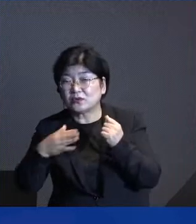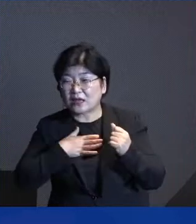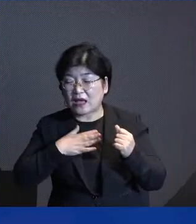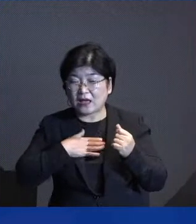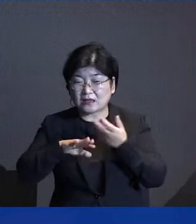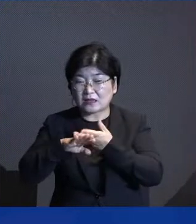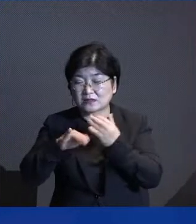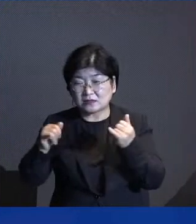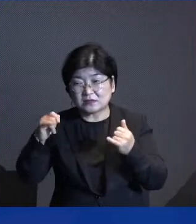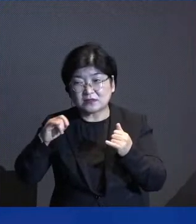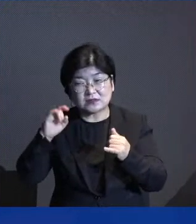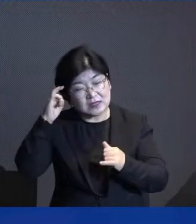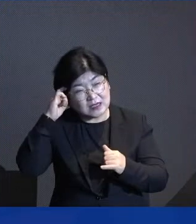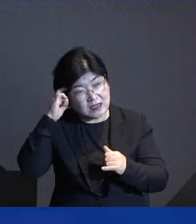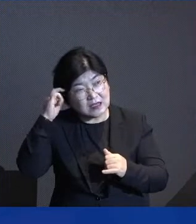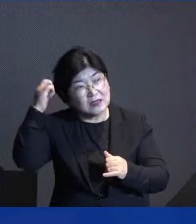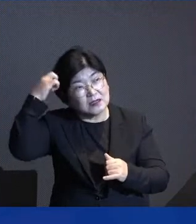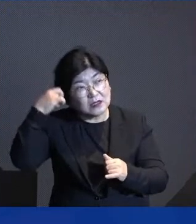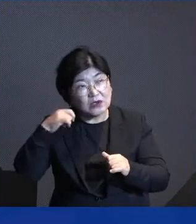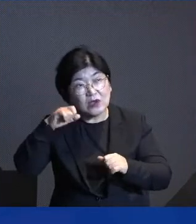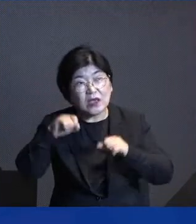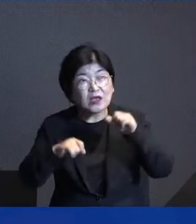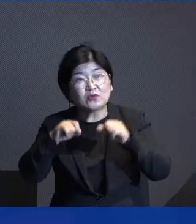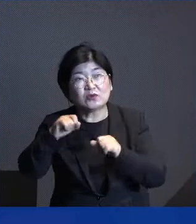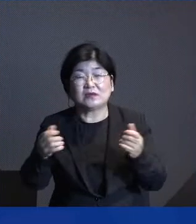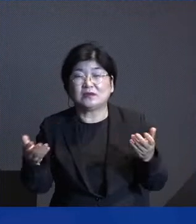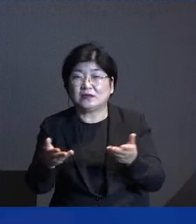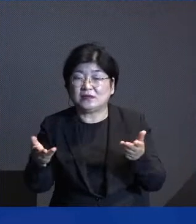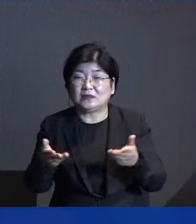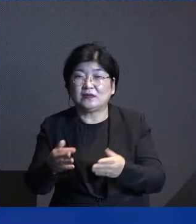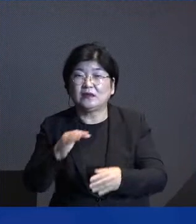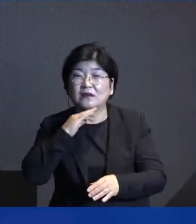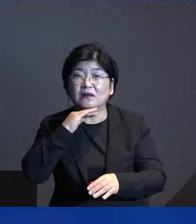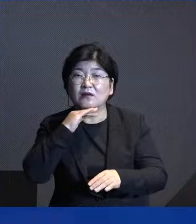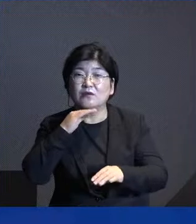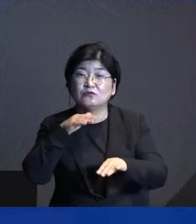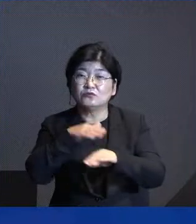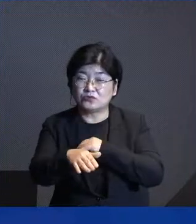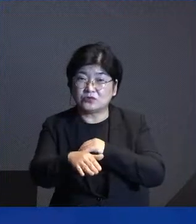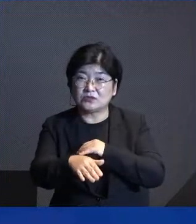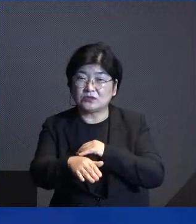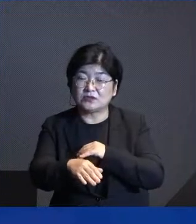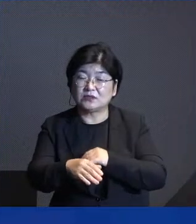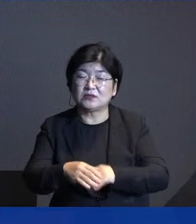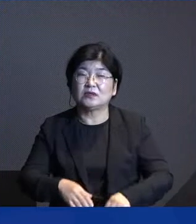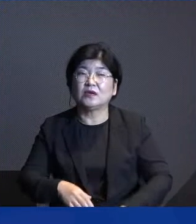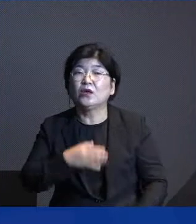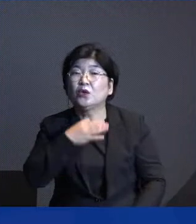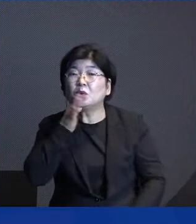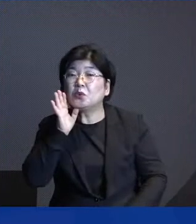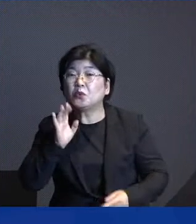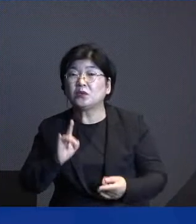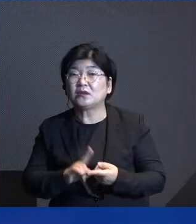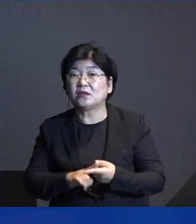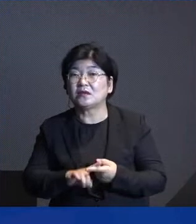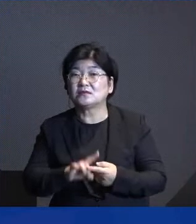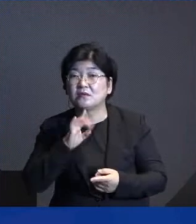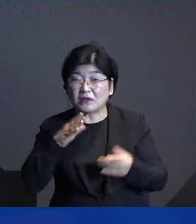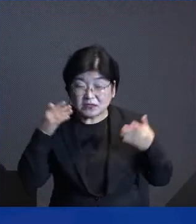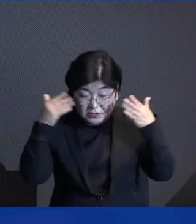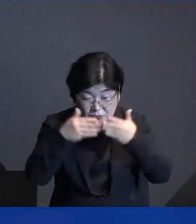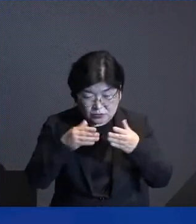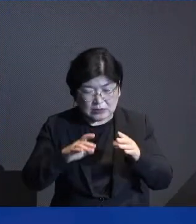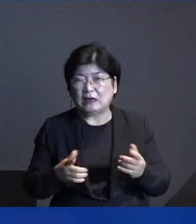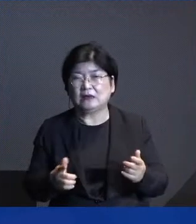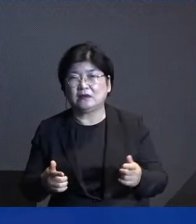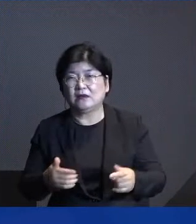way a matter of joke. And this ageism is not only limited to older people, it's also towards younger people. Any form